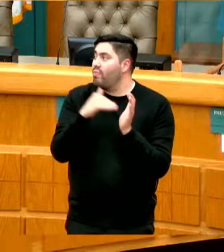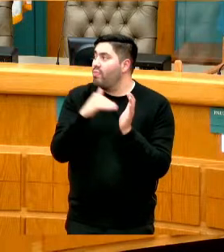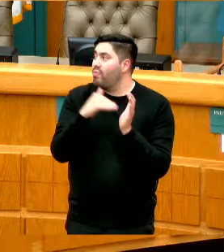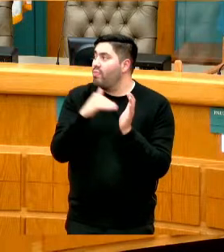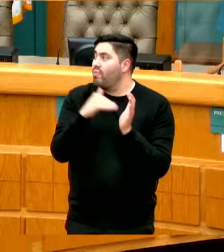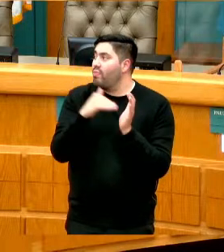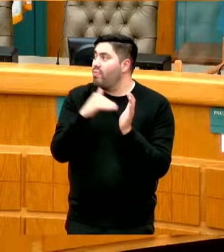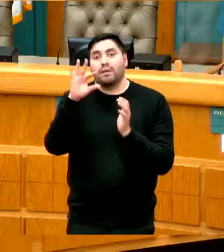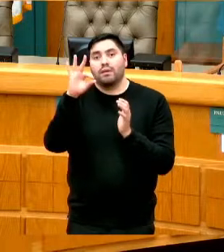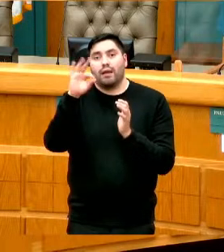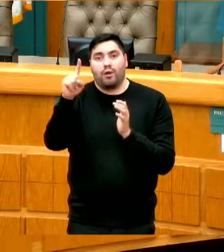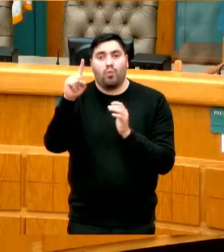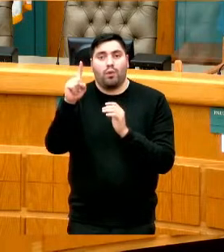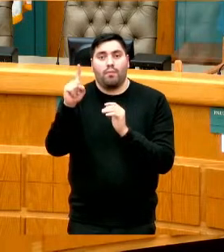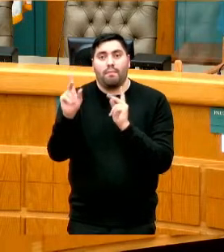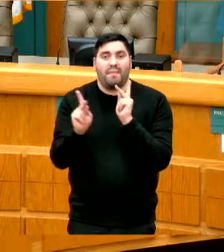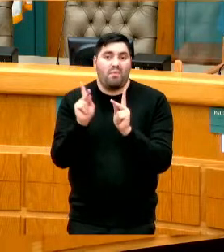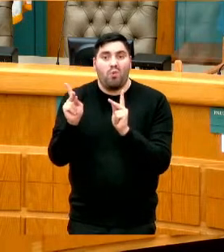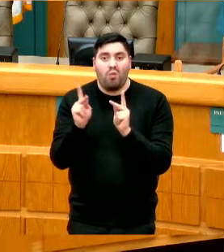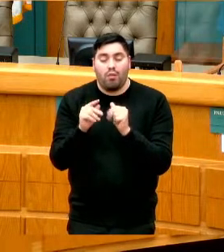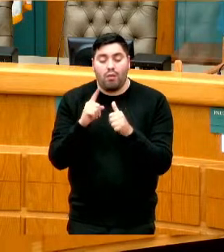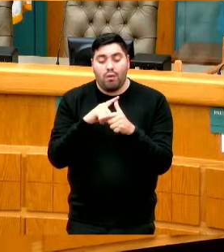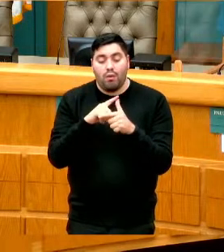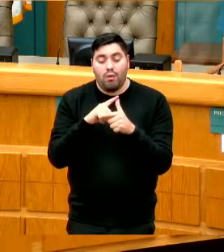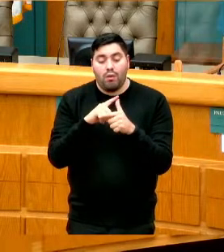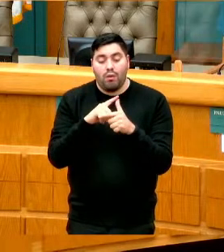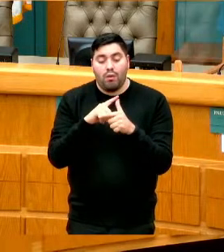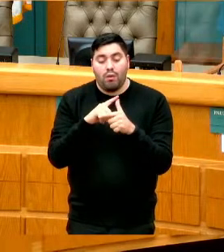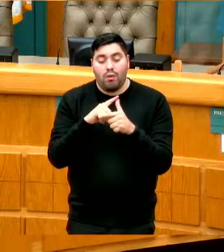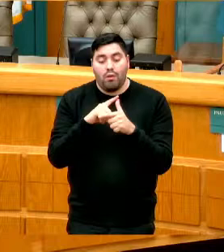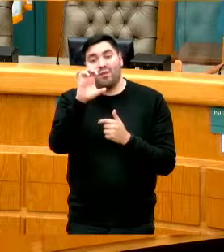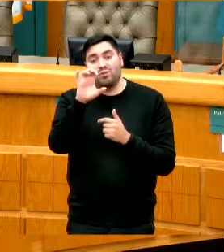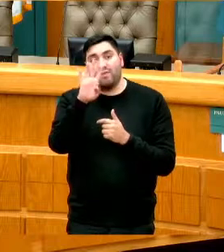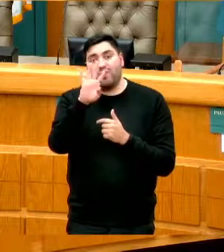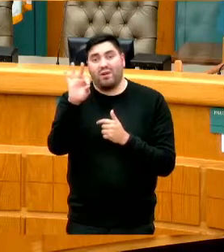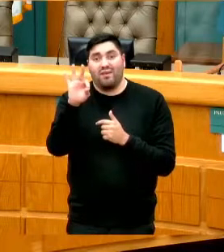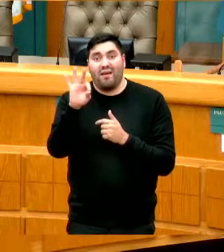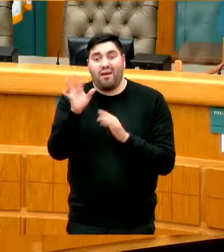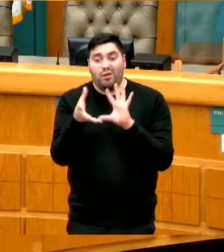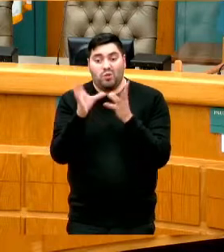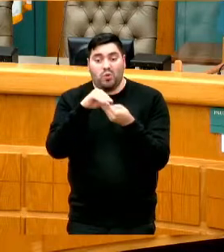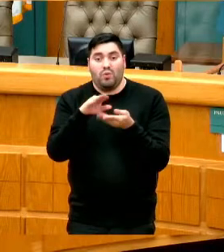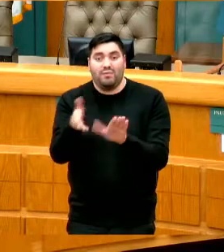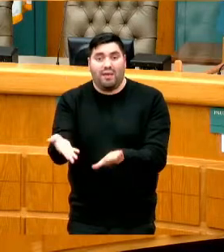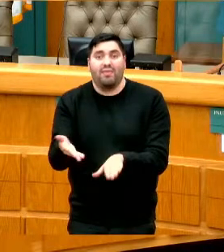here in our county, and 749 total cumulative deaths.